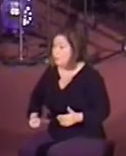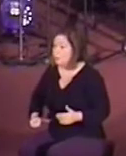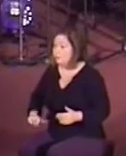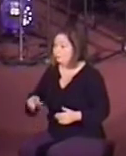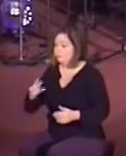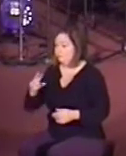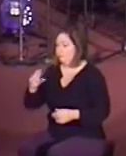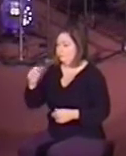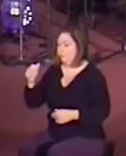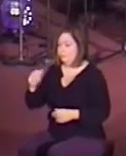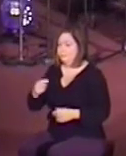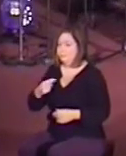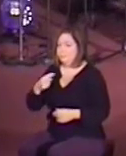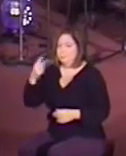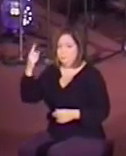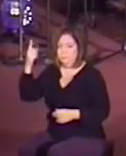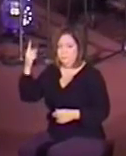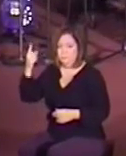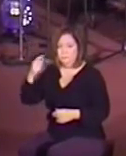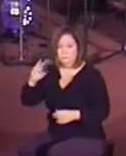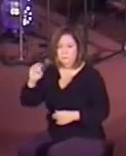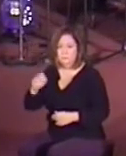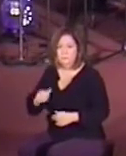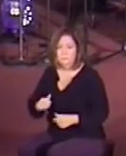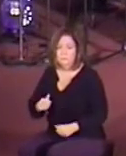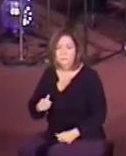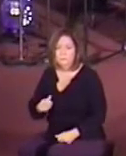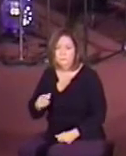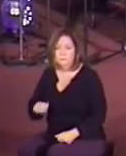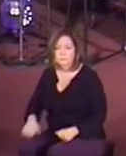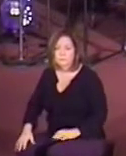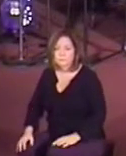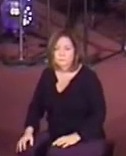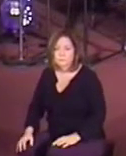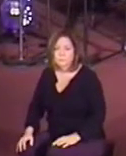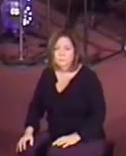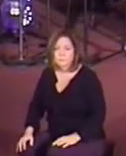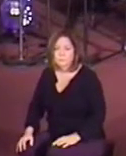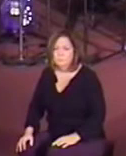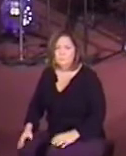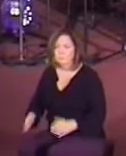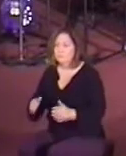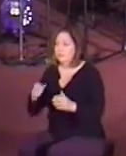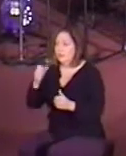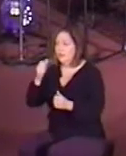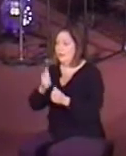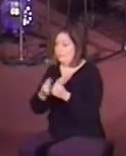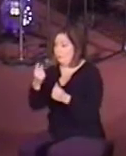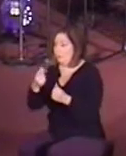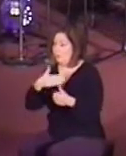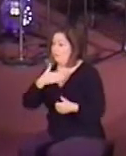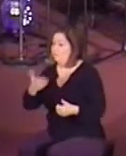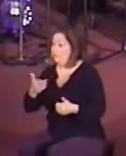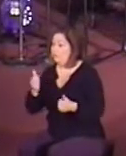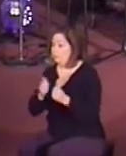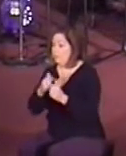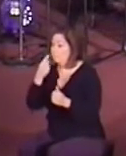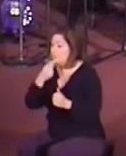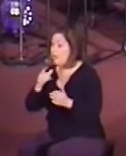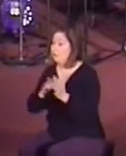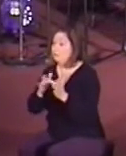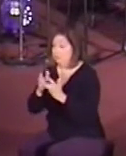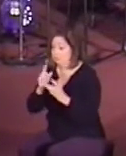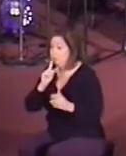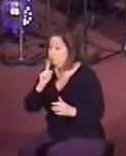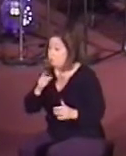9 says this, that everyone who confesses with his mouth that Jesus is Lord, we have